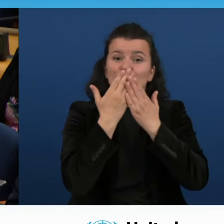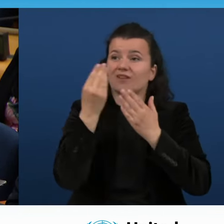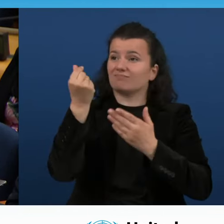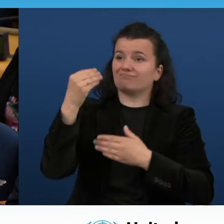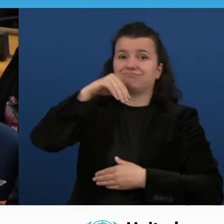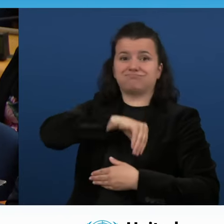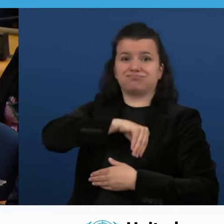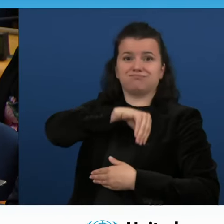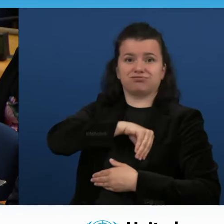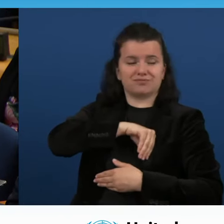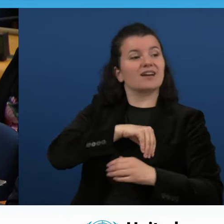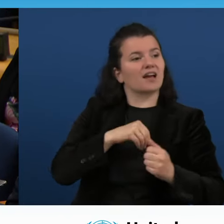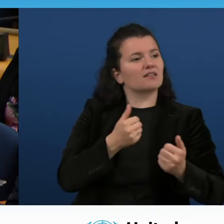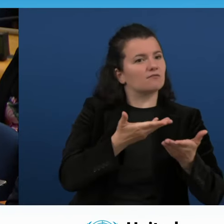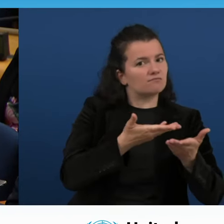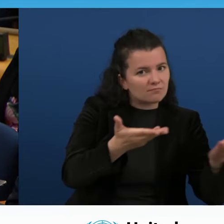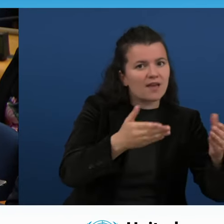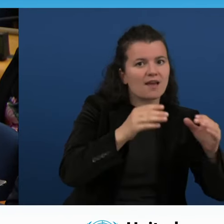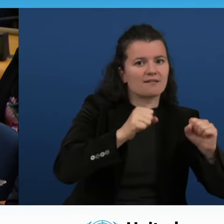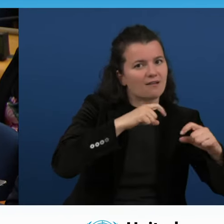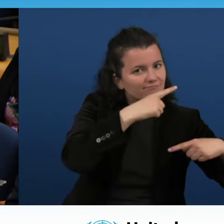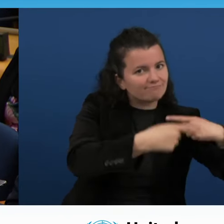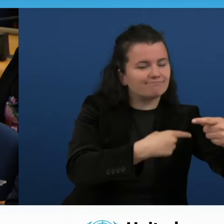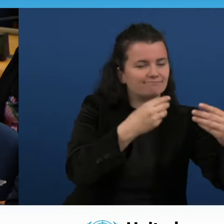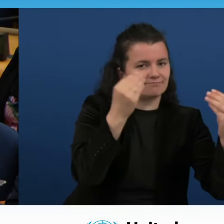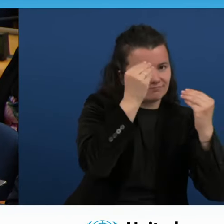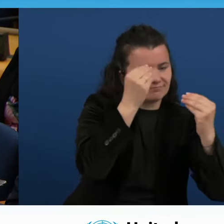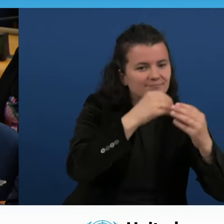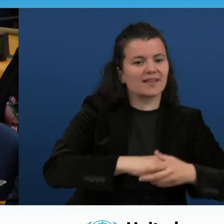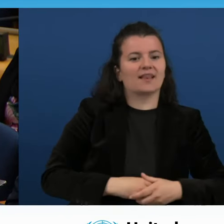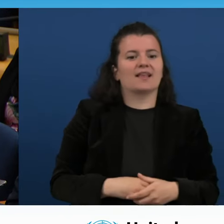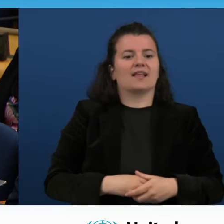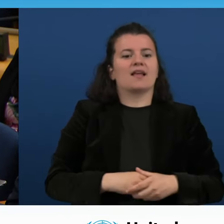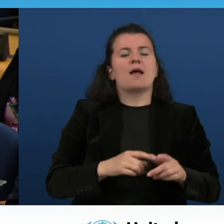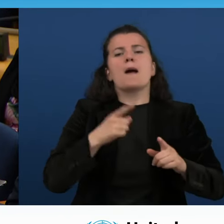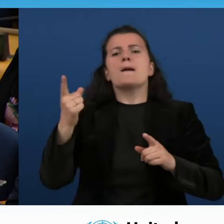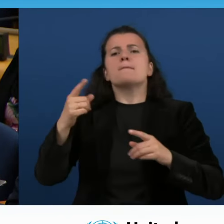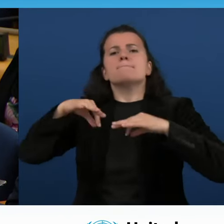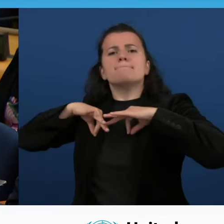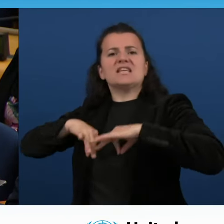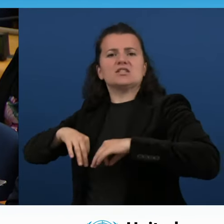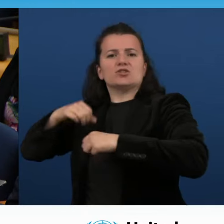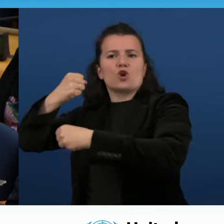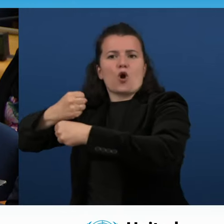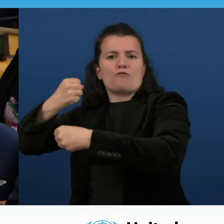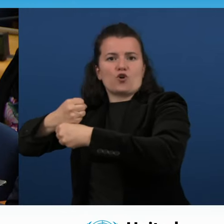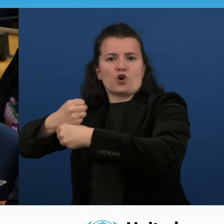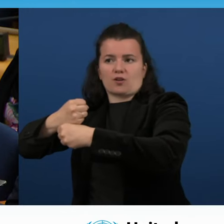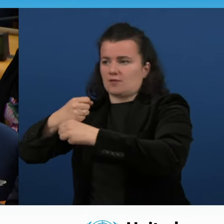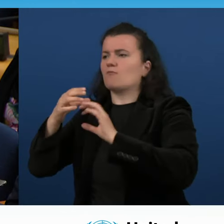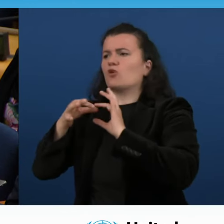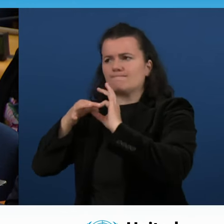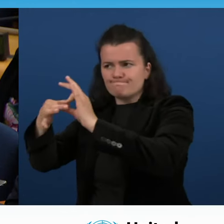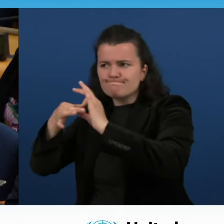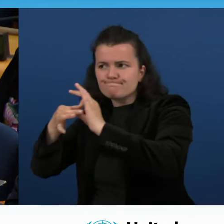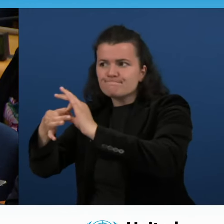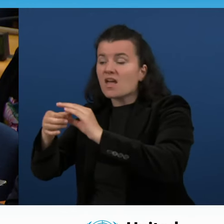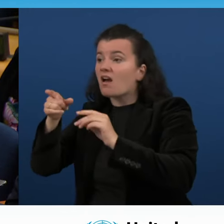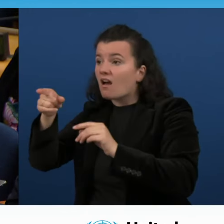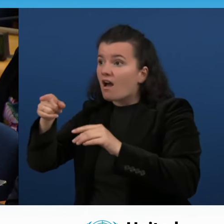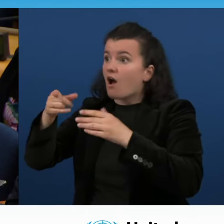careers. Additionally, we are working closely with the Ministry of Labor to guarantee better possibilities to access a formal